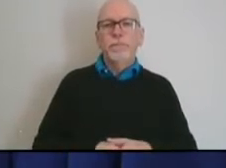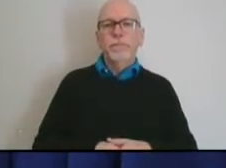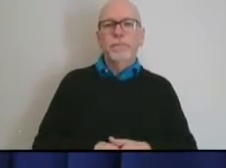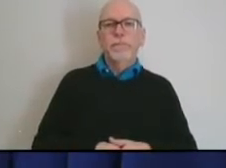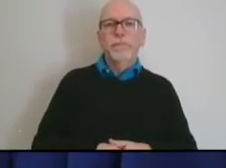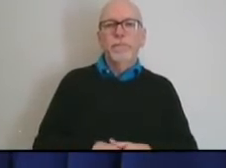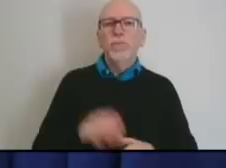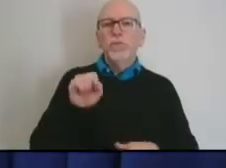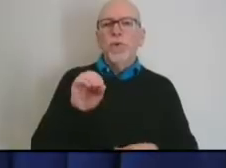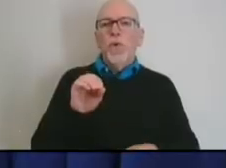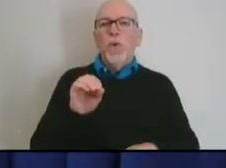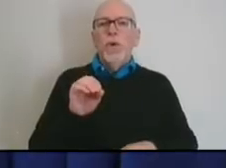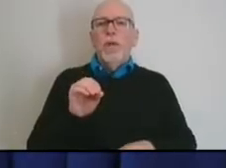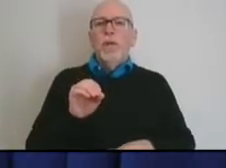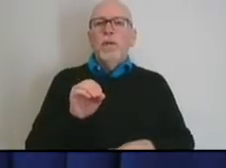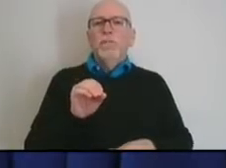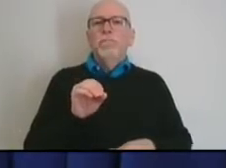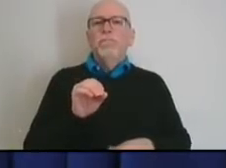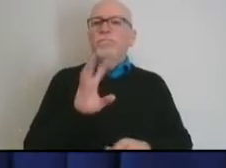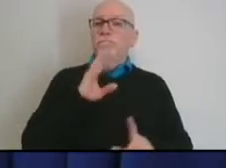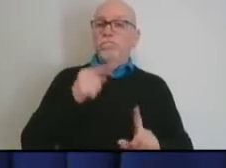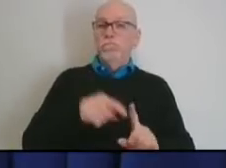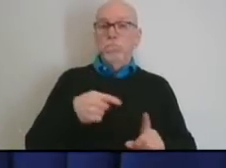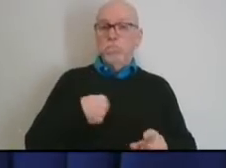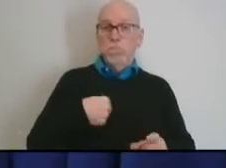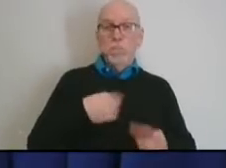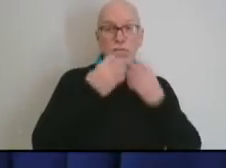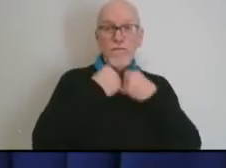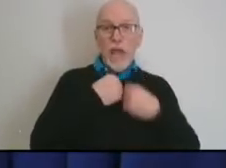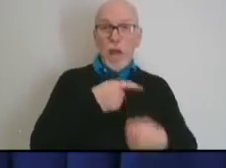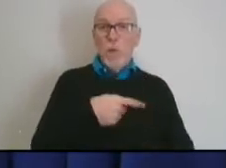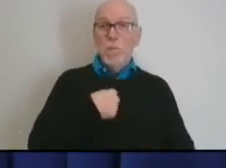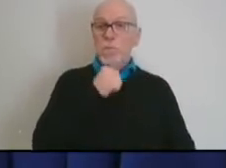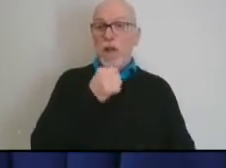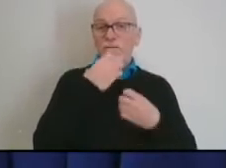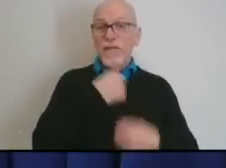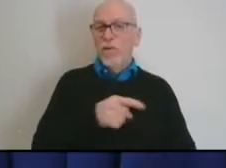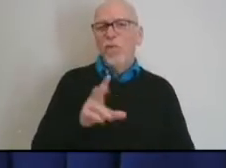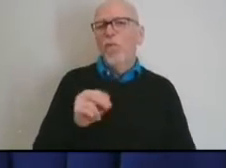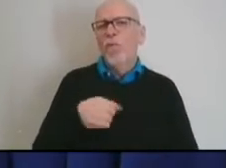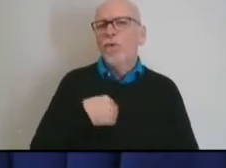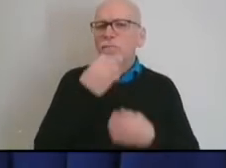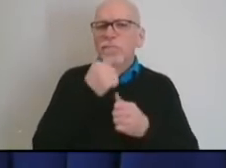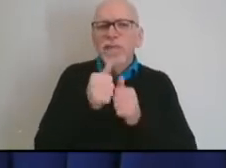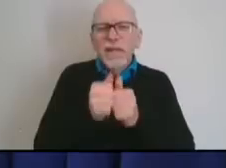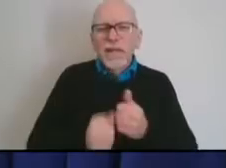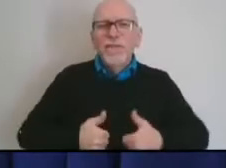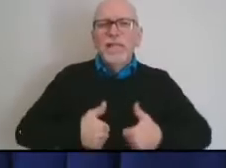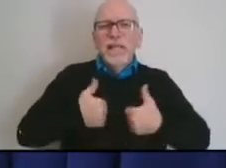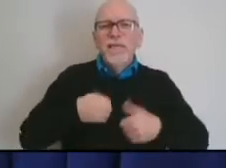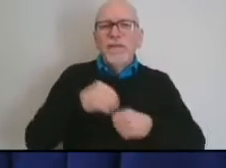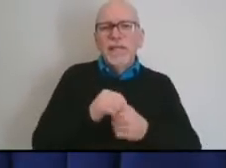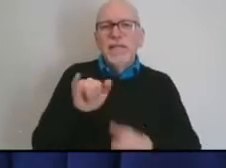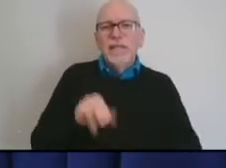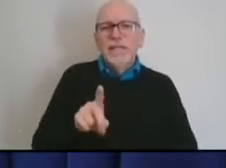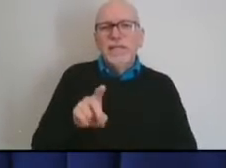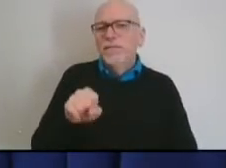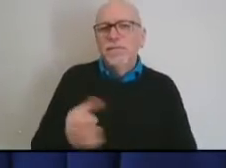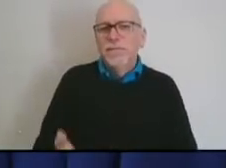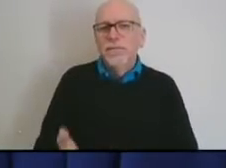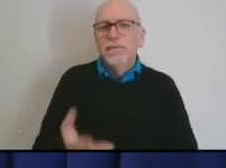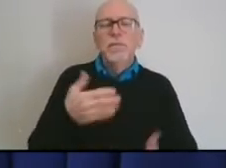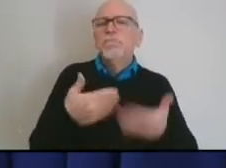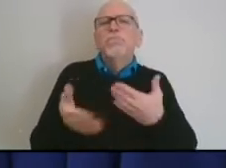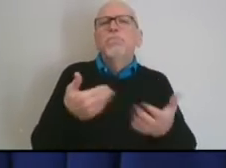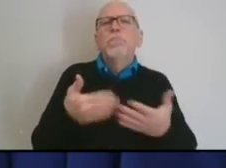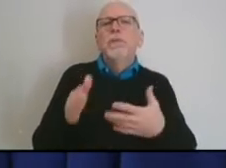And so it's not a question of whether I value every single life in this state, and regardless of